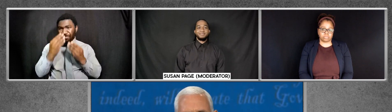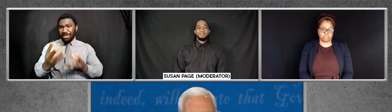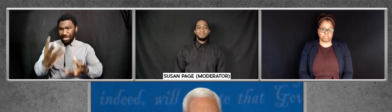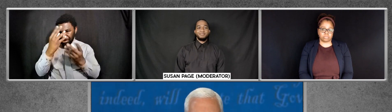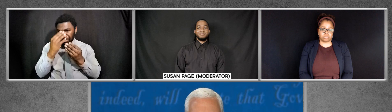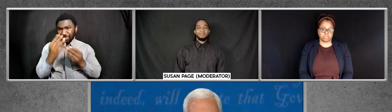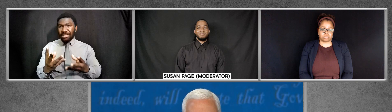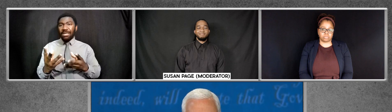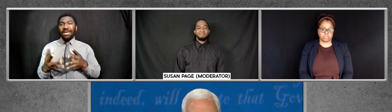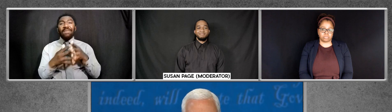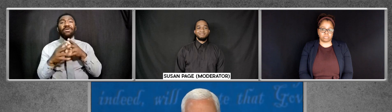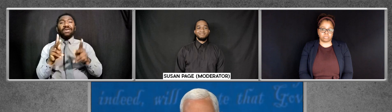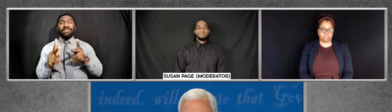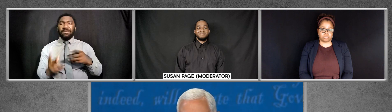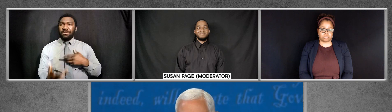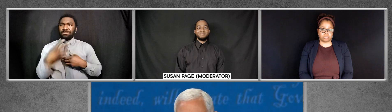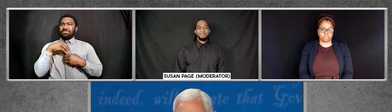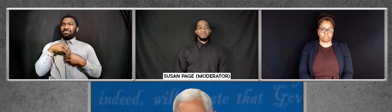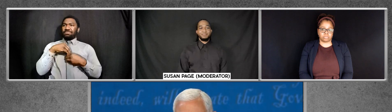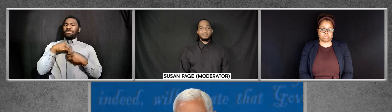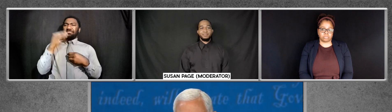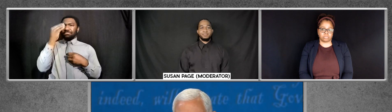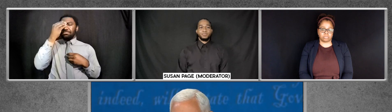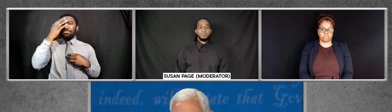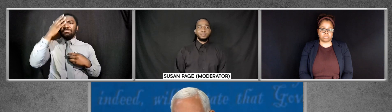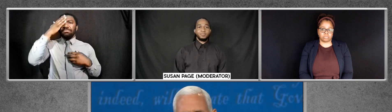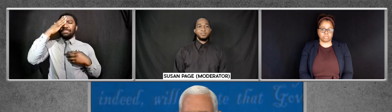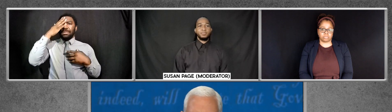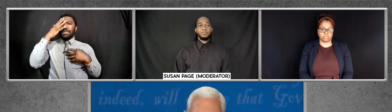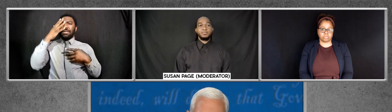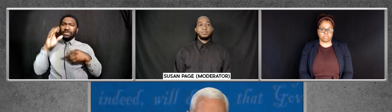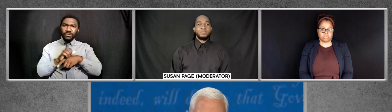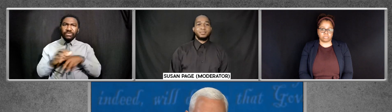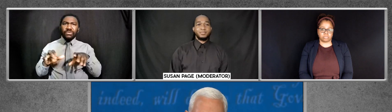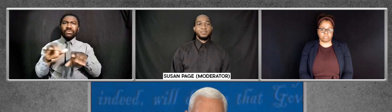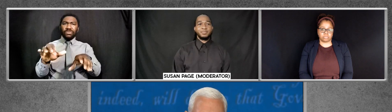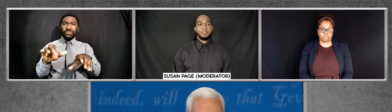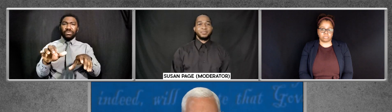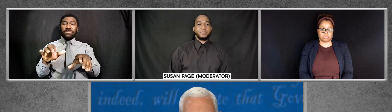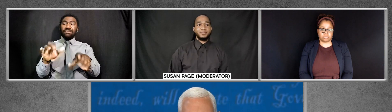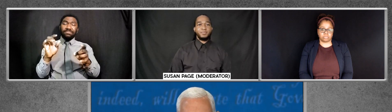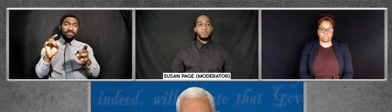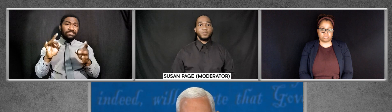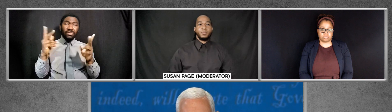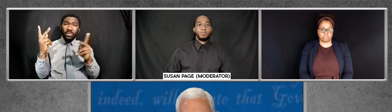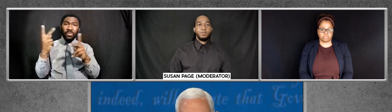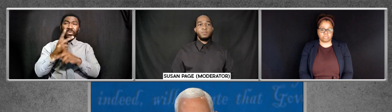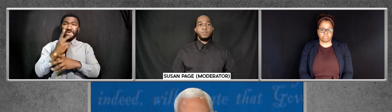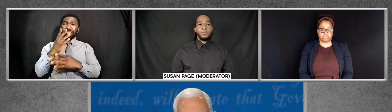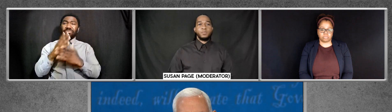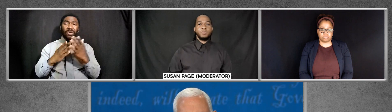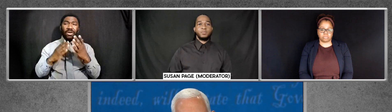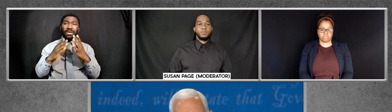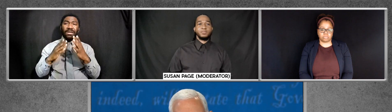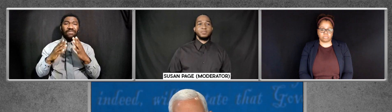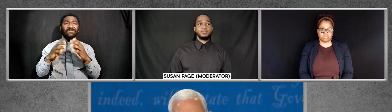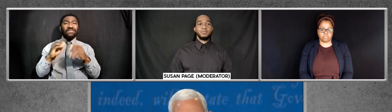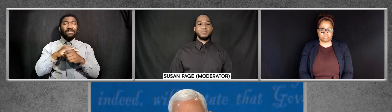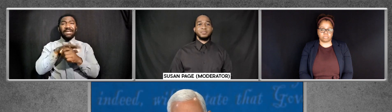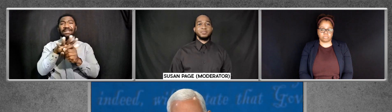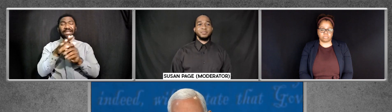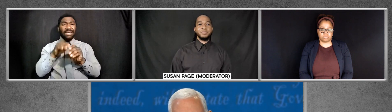height of the epidemic, when we were losing a heartbreaking number of 2,500 Americans a day, we